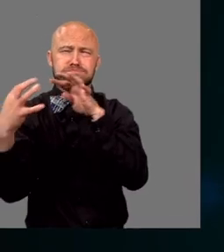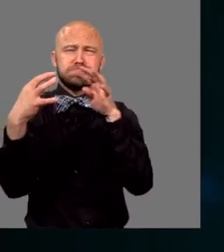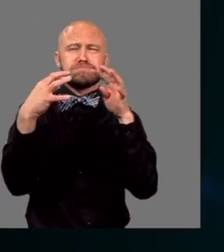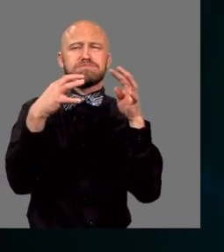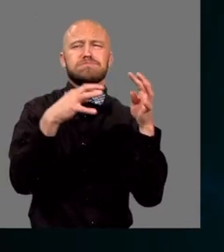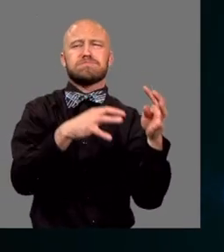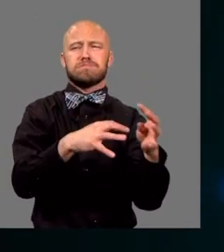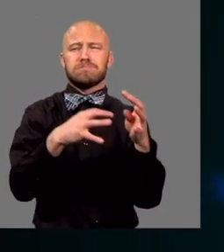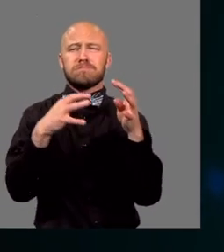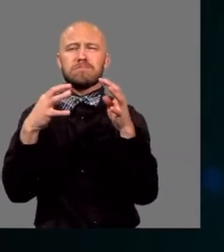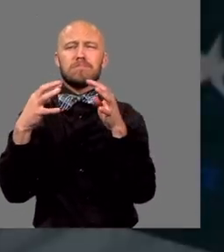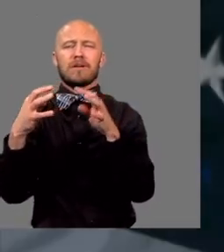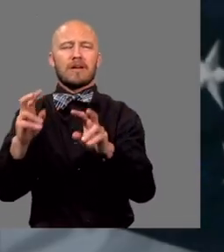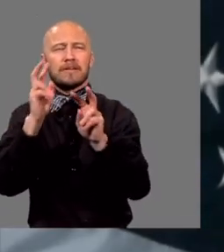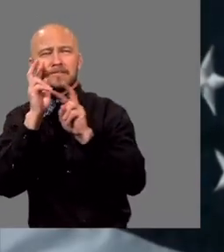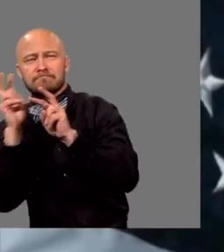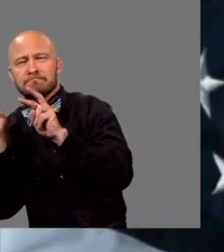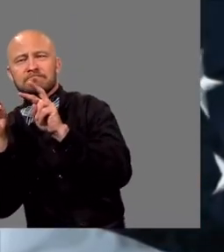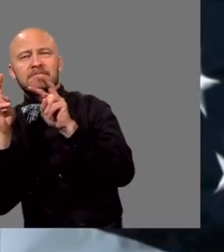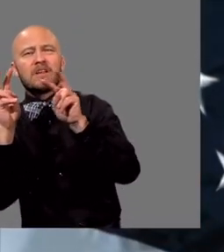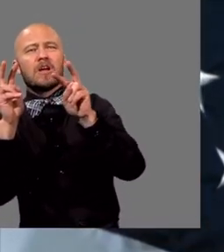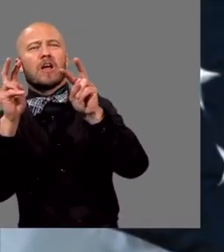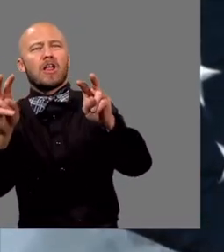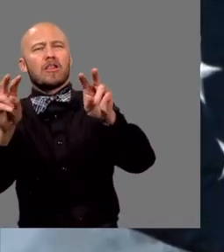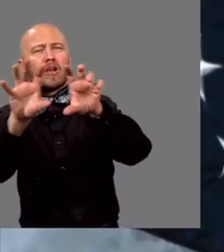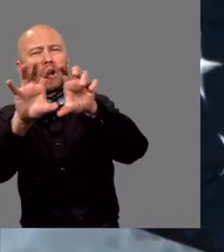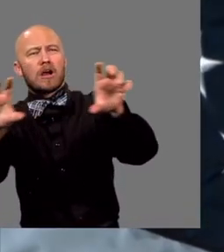perilous fight, o'er the